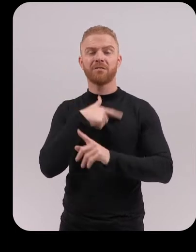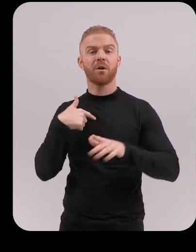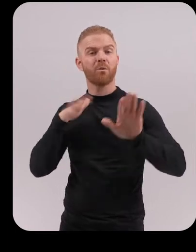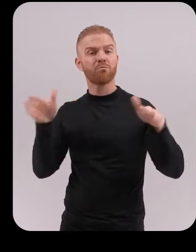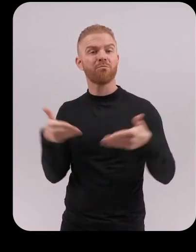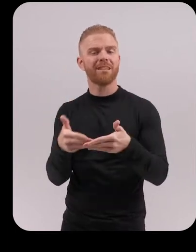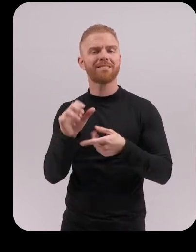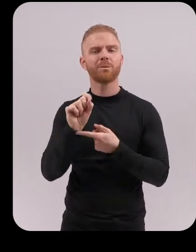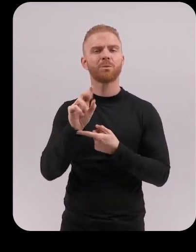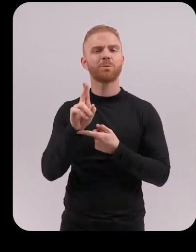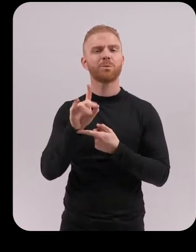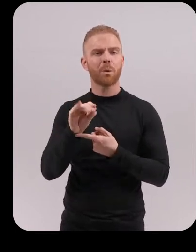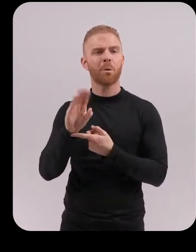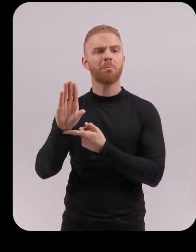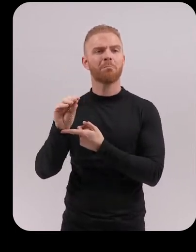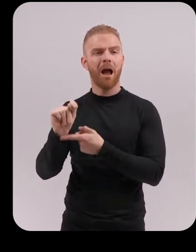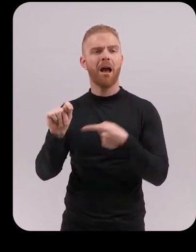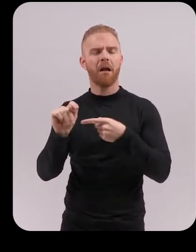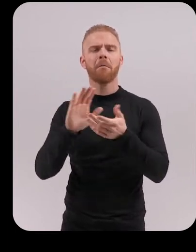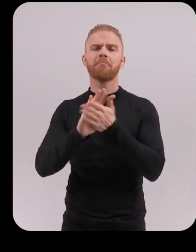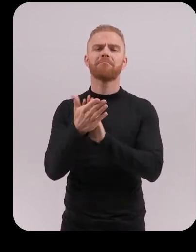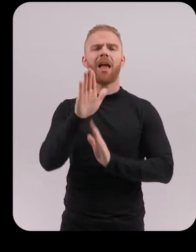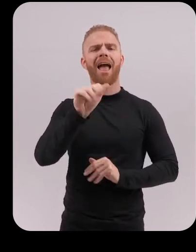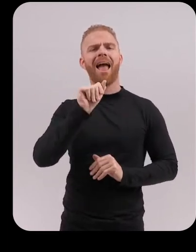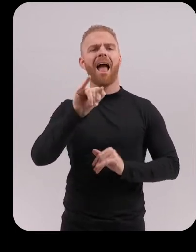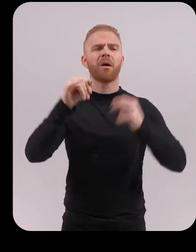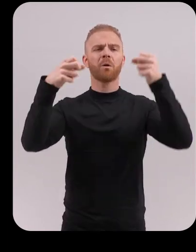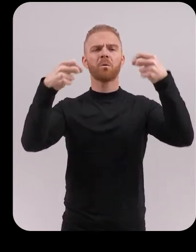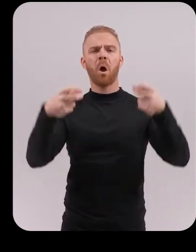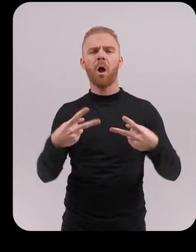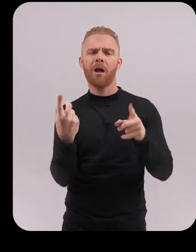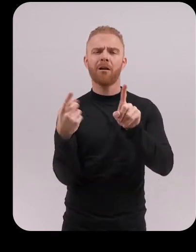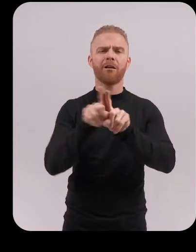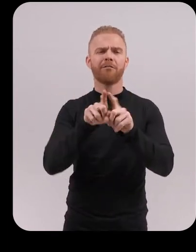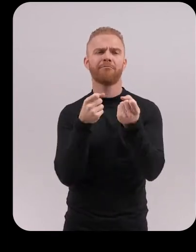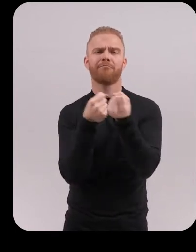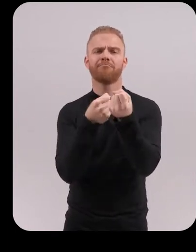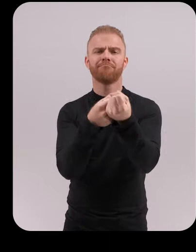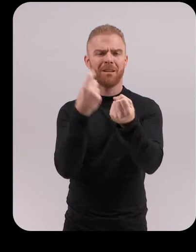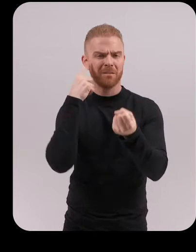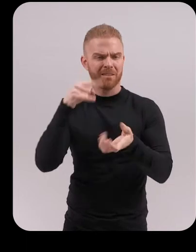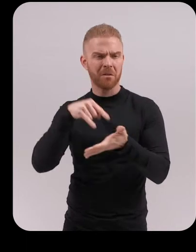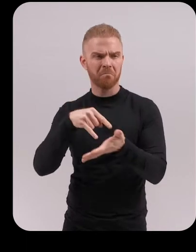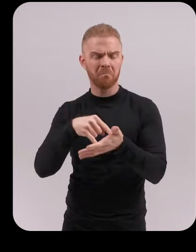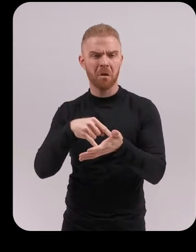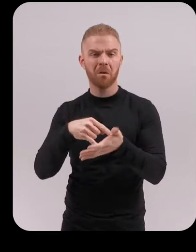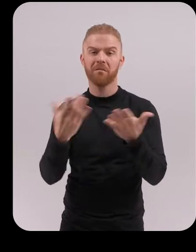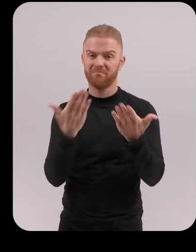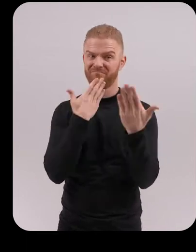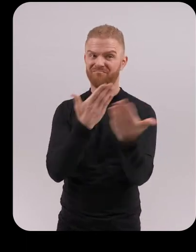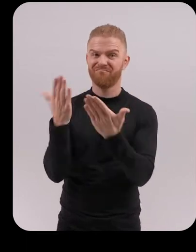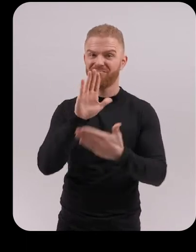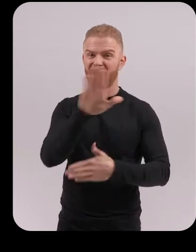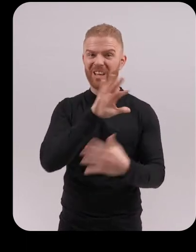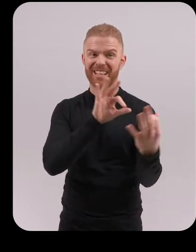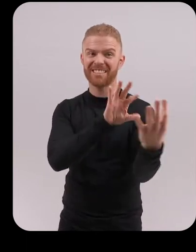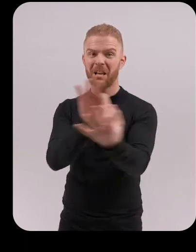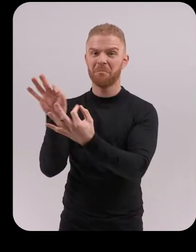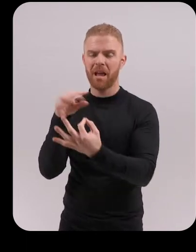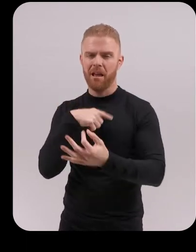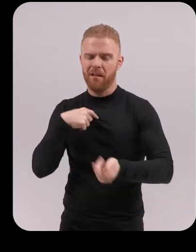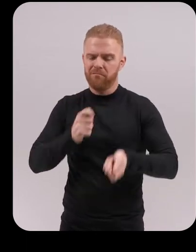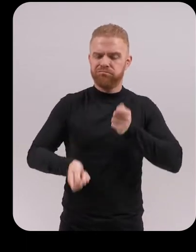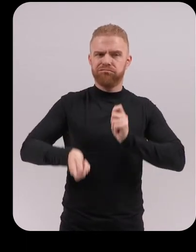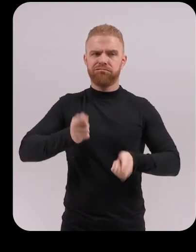we introduced StudioBot as your AI coding companion for Android. Thanks to your feedback, we evolved